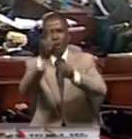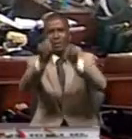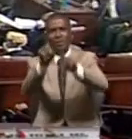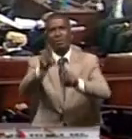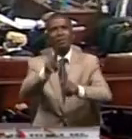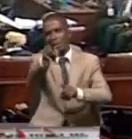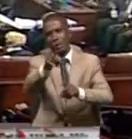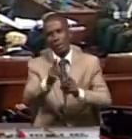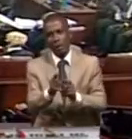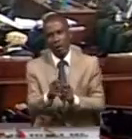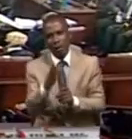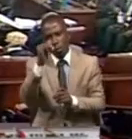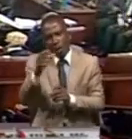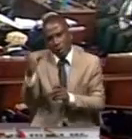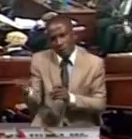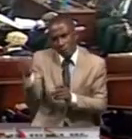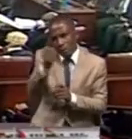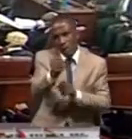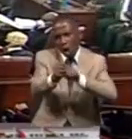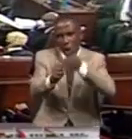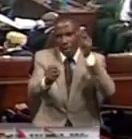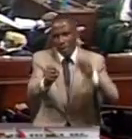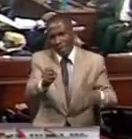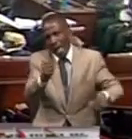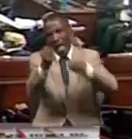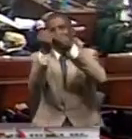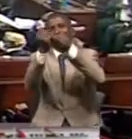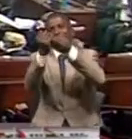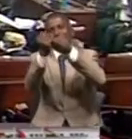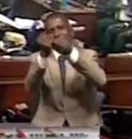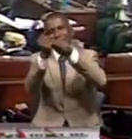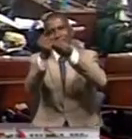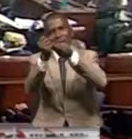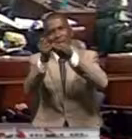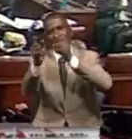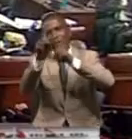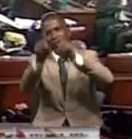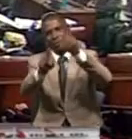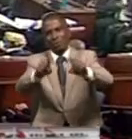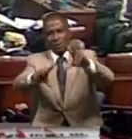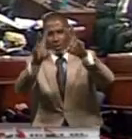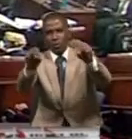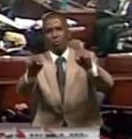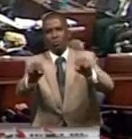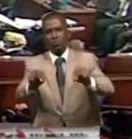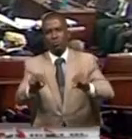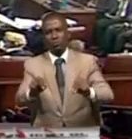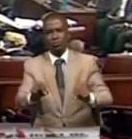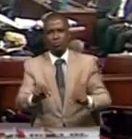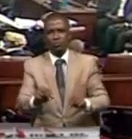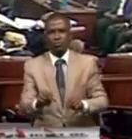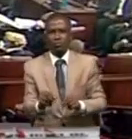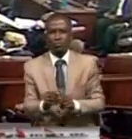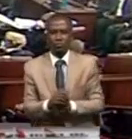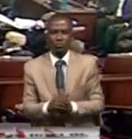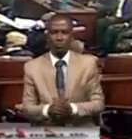somebody else's documents? No, my Lord, he referred to it in his response. That's why. No. So,